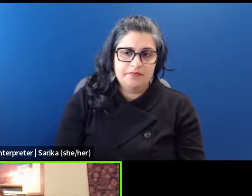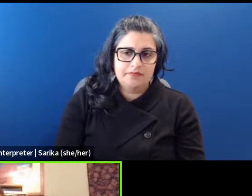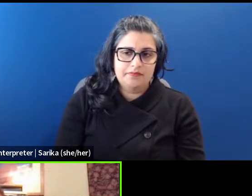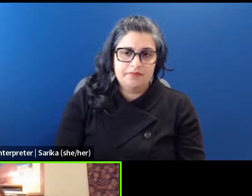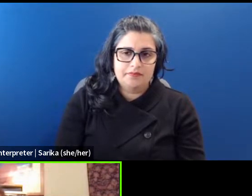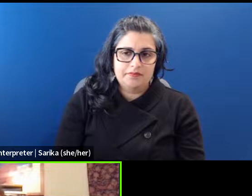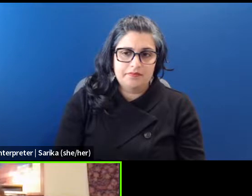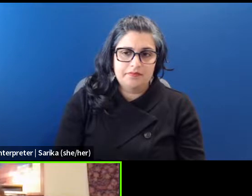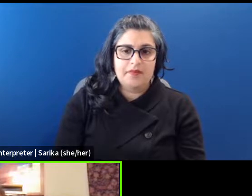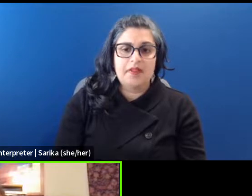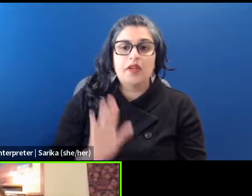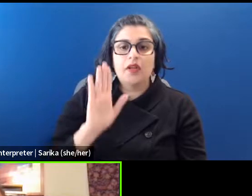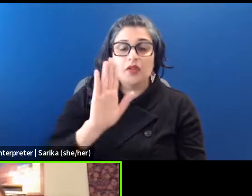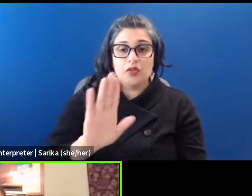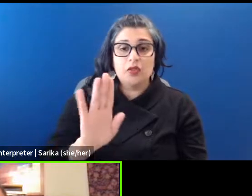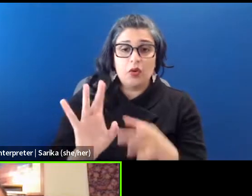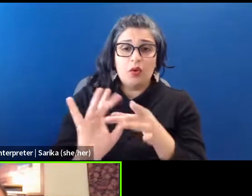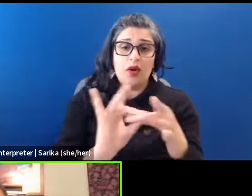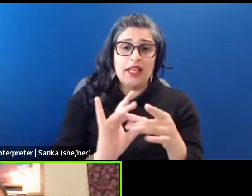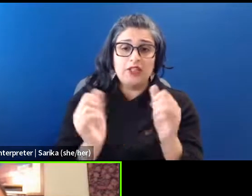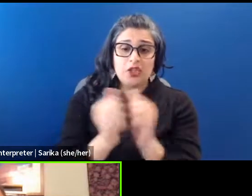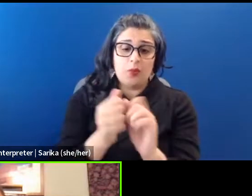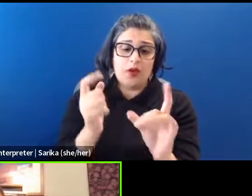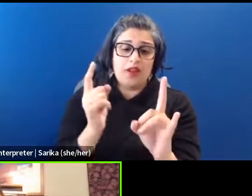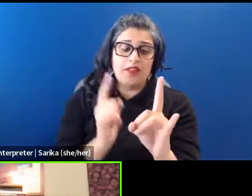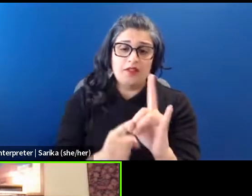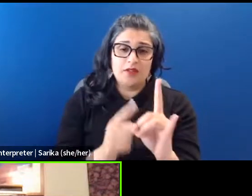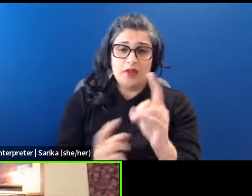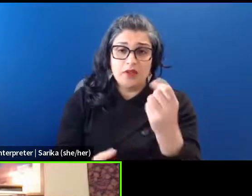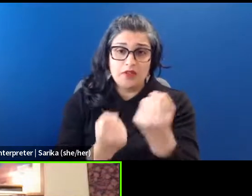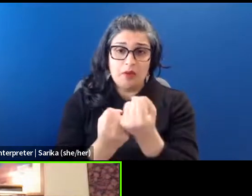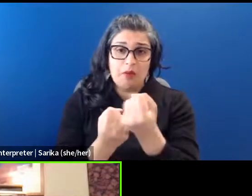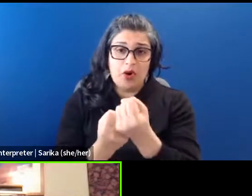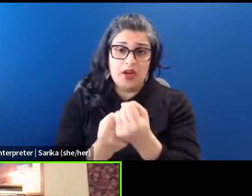relationship with Buddhism supported